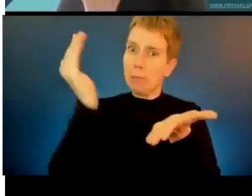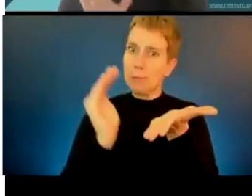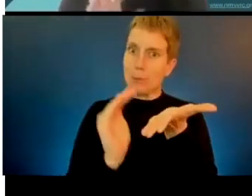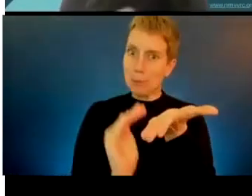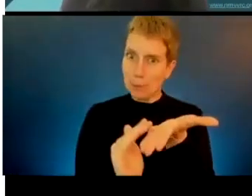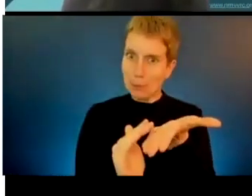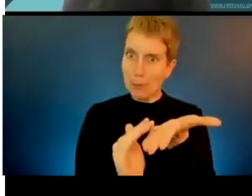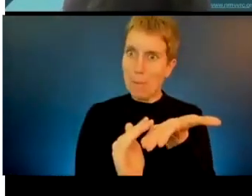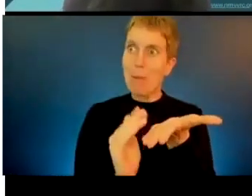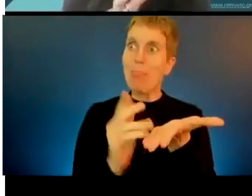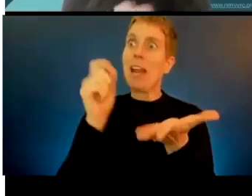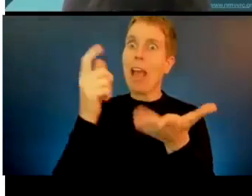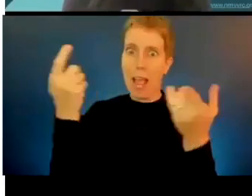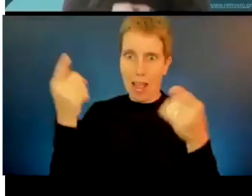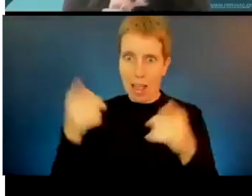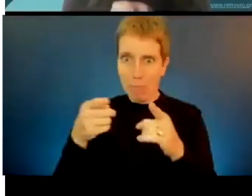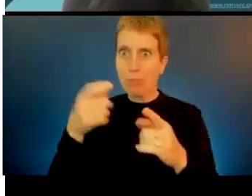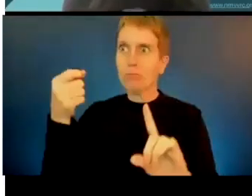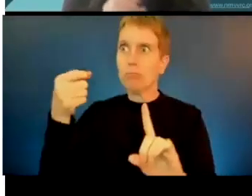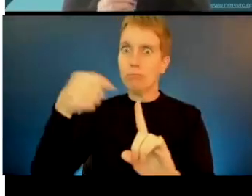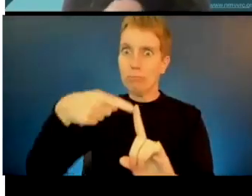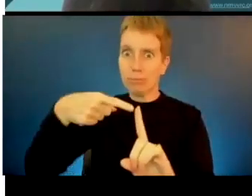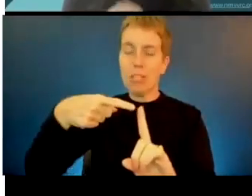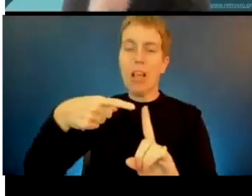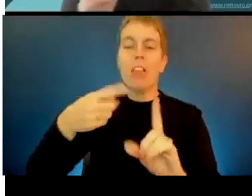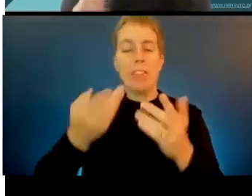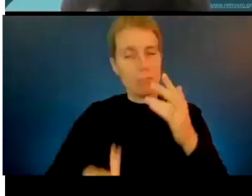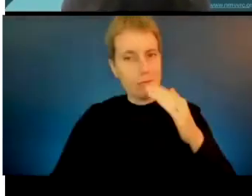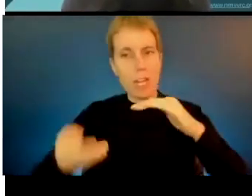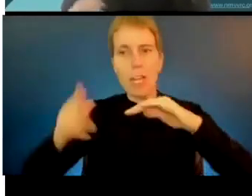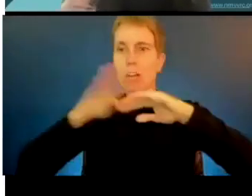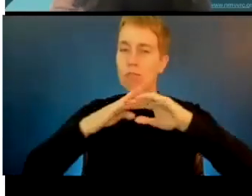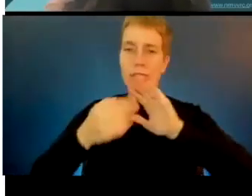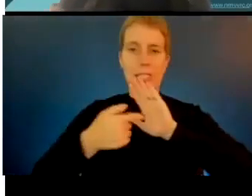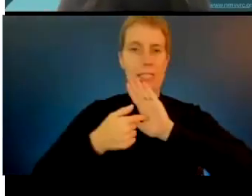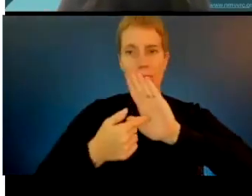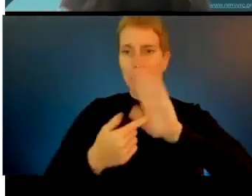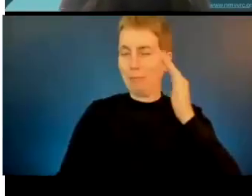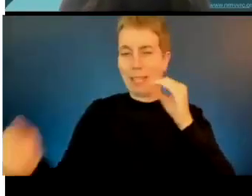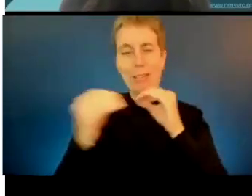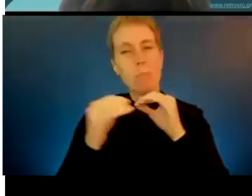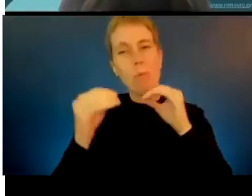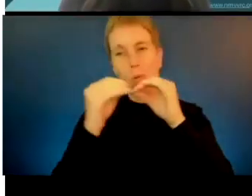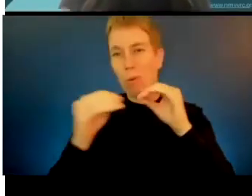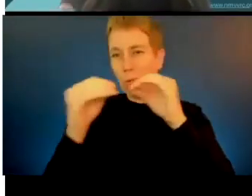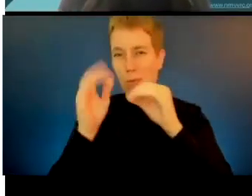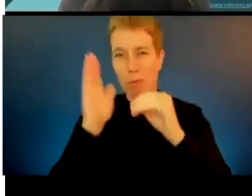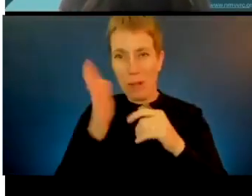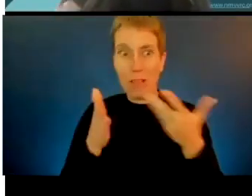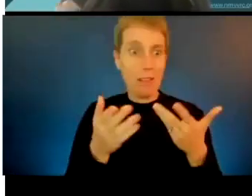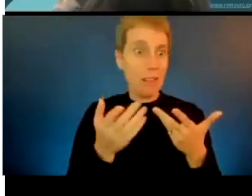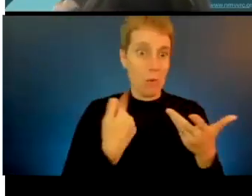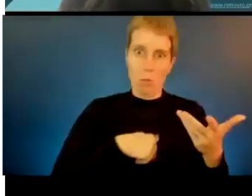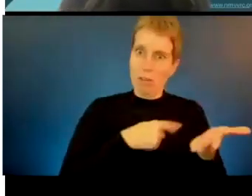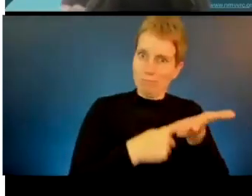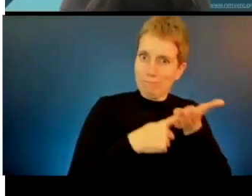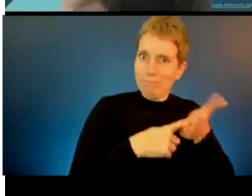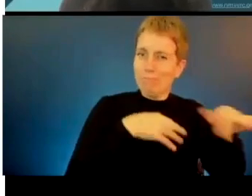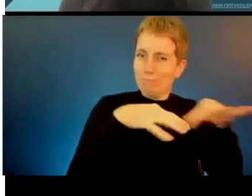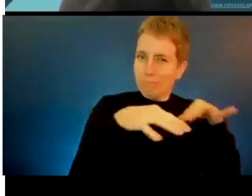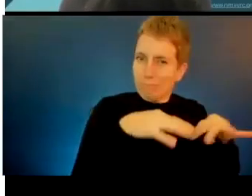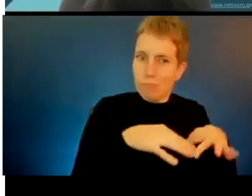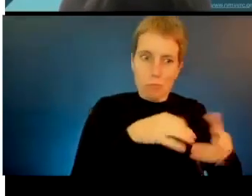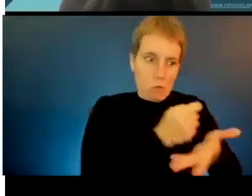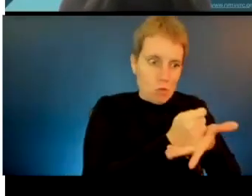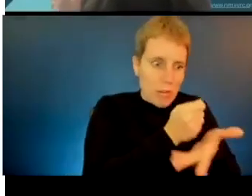that in this context, we've been talking a lot about the symptoms and the treatments and the things that you can do immediately following